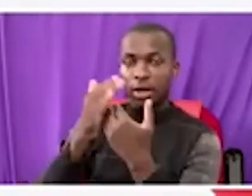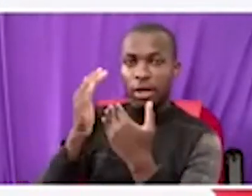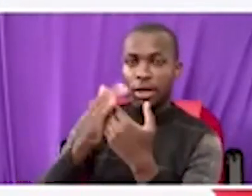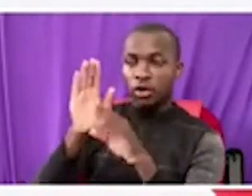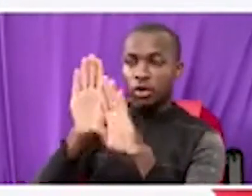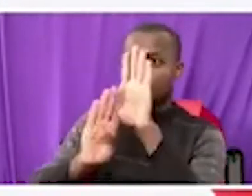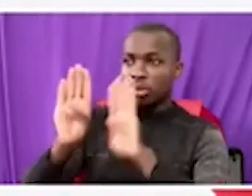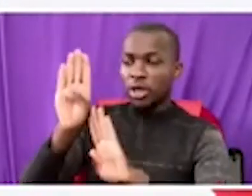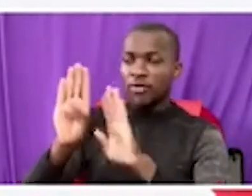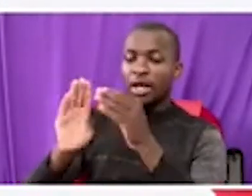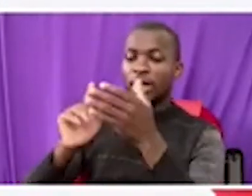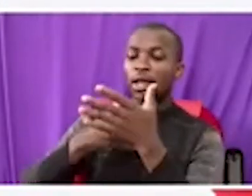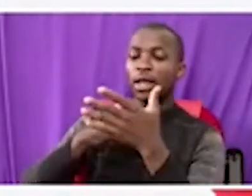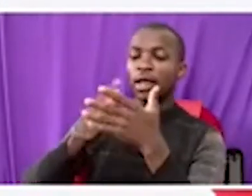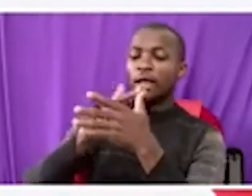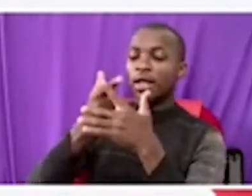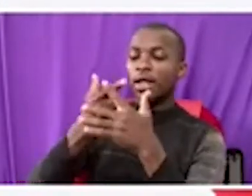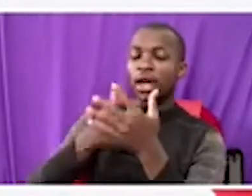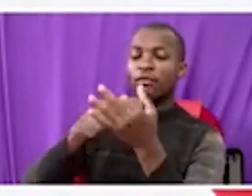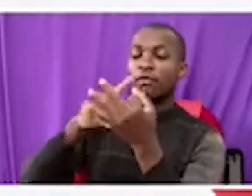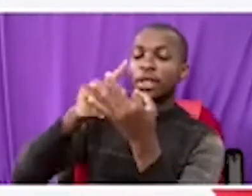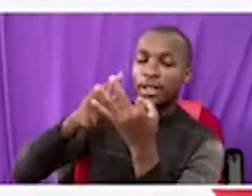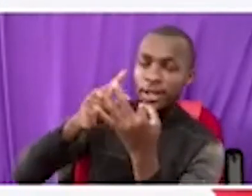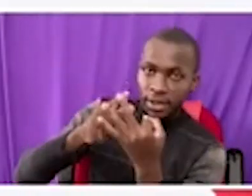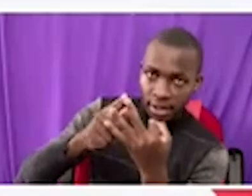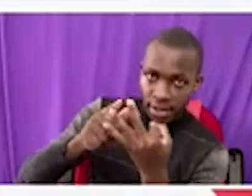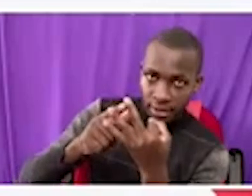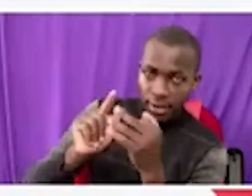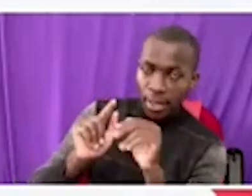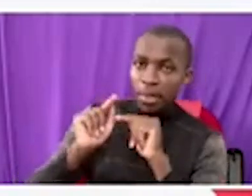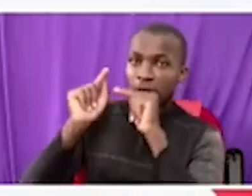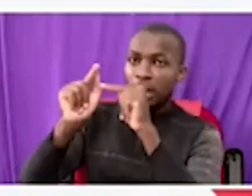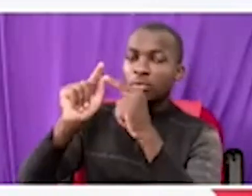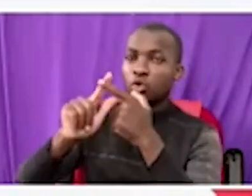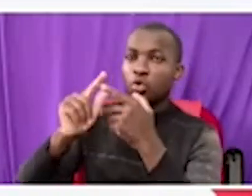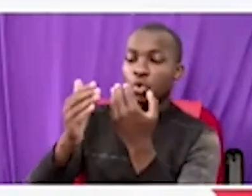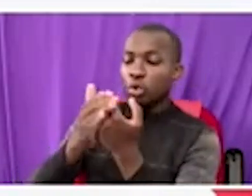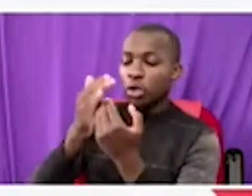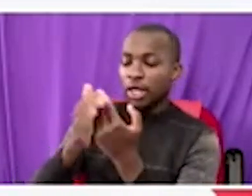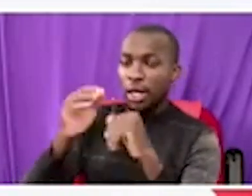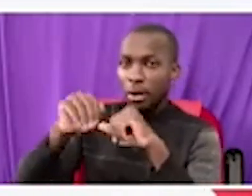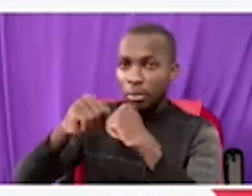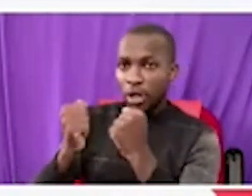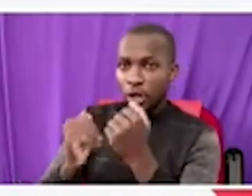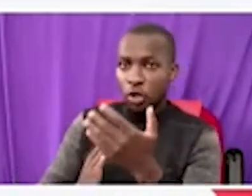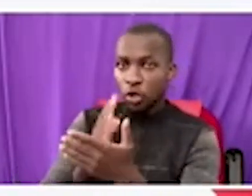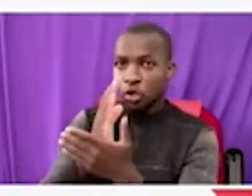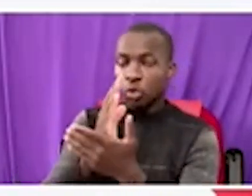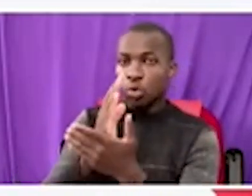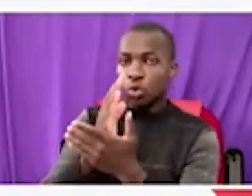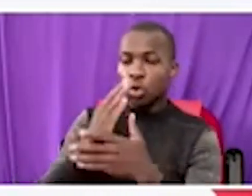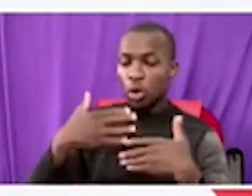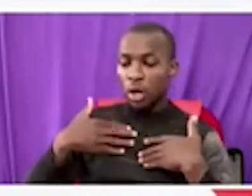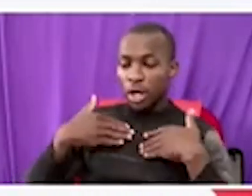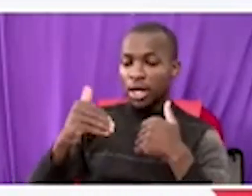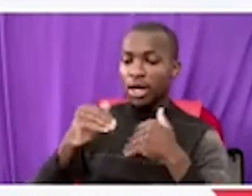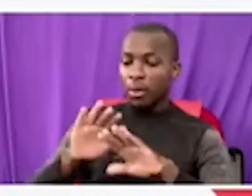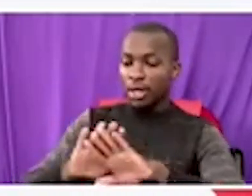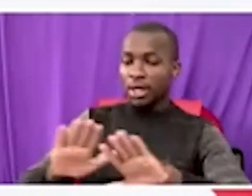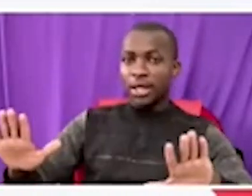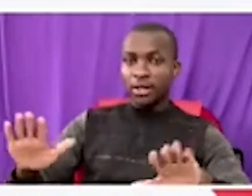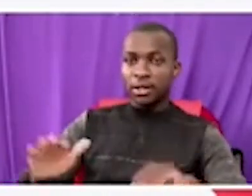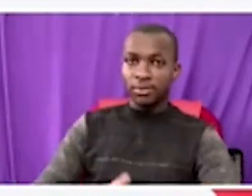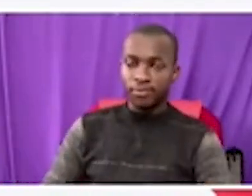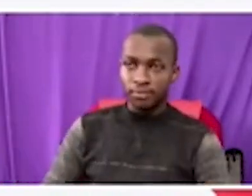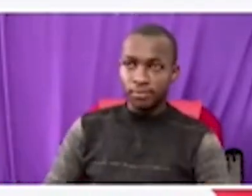There's a third one, and it is this. He will fix our brokenness by healing our motherland. Are you with